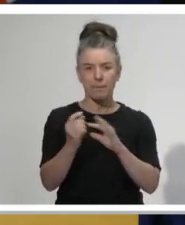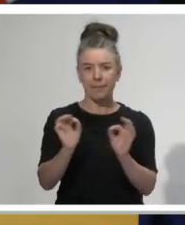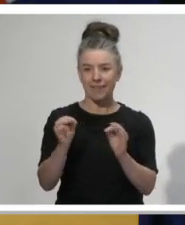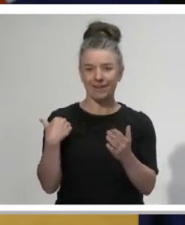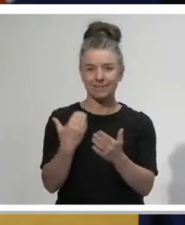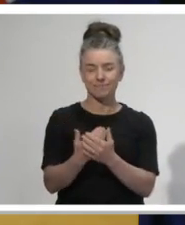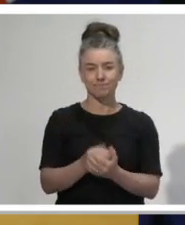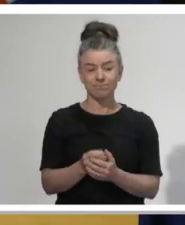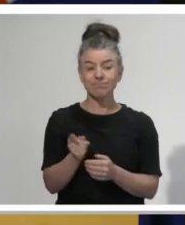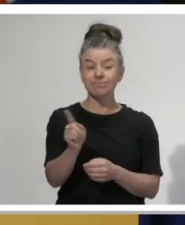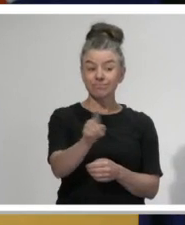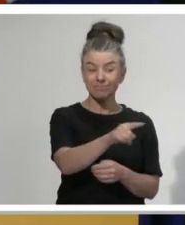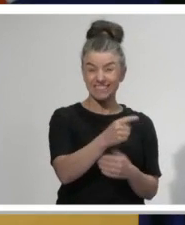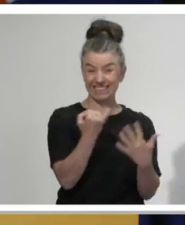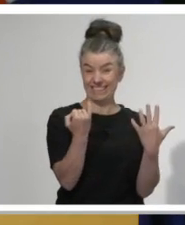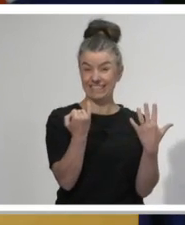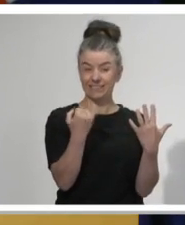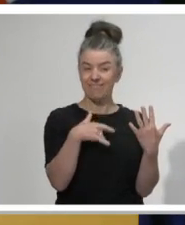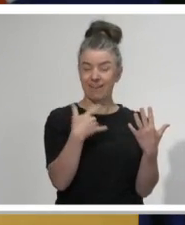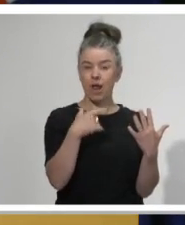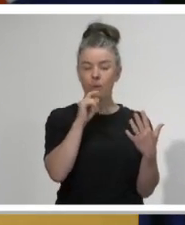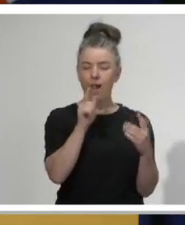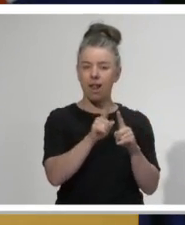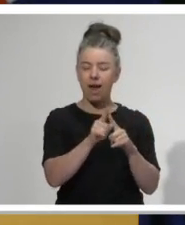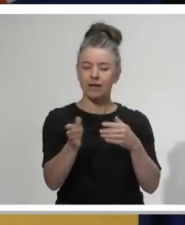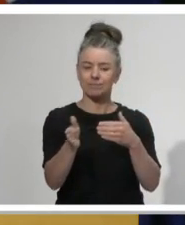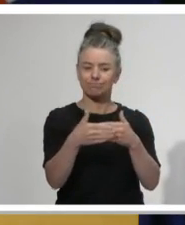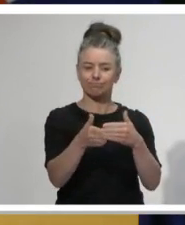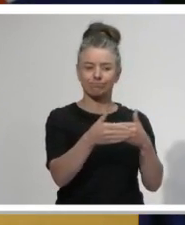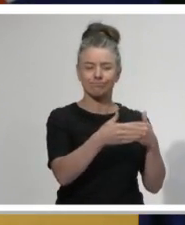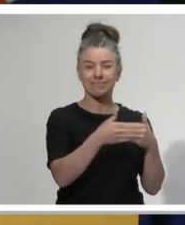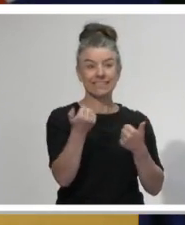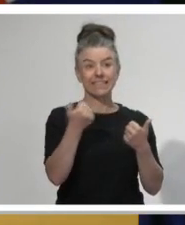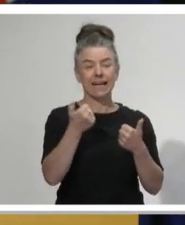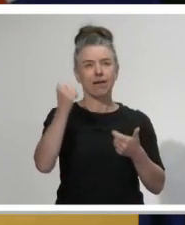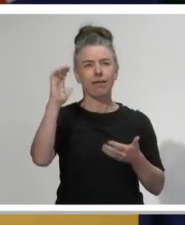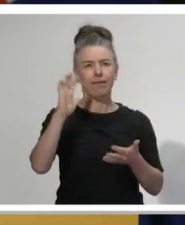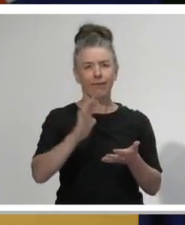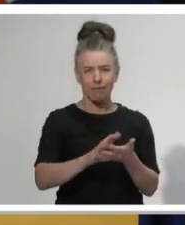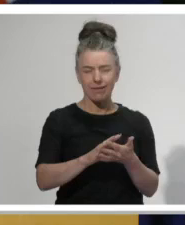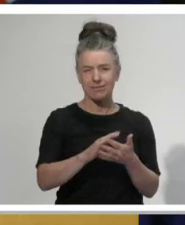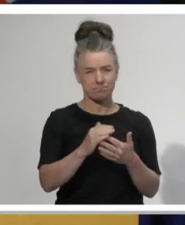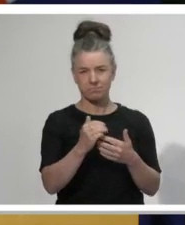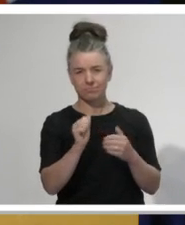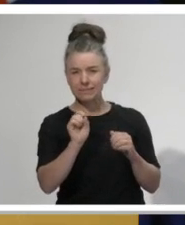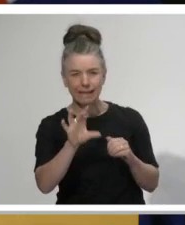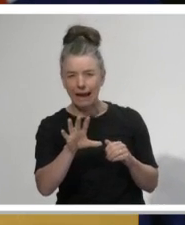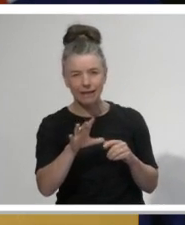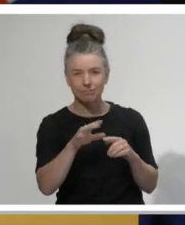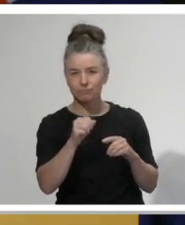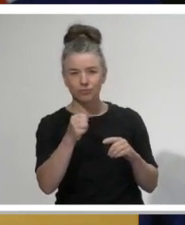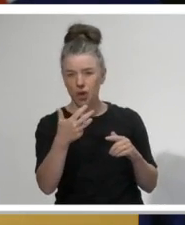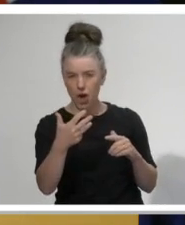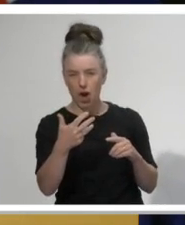between 14 and 28 days ago, so we expect to be able to close those off in the next few days. I just